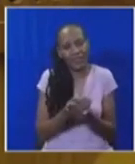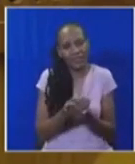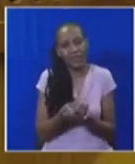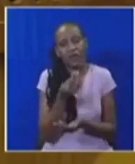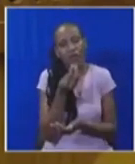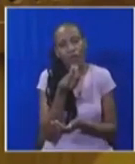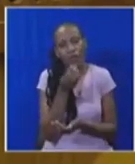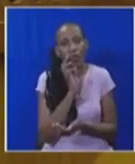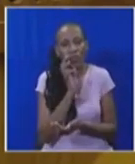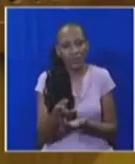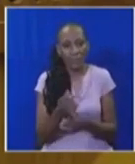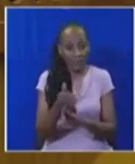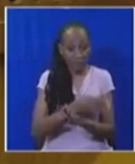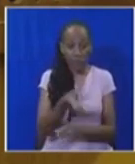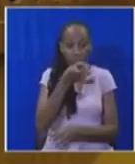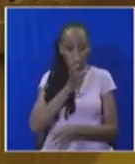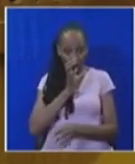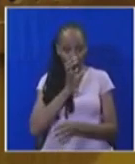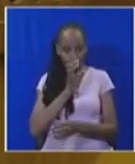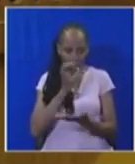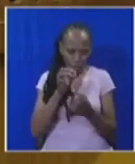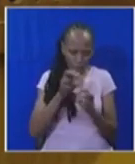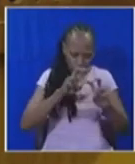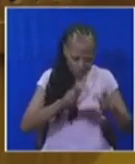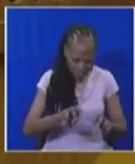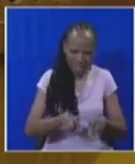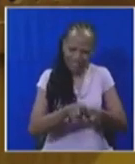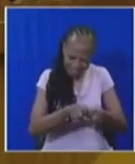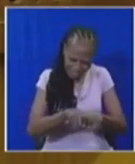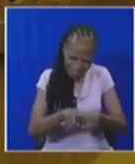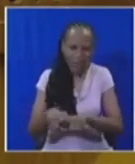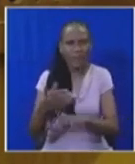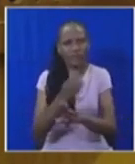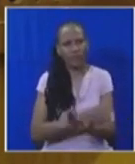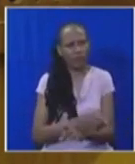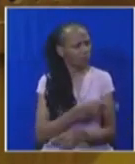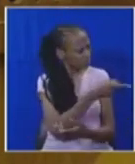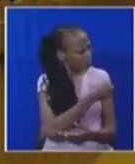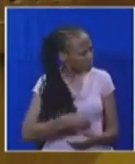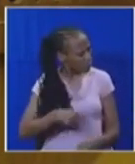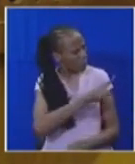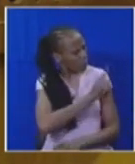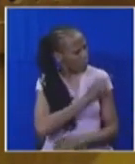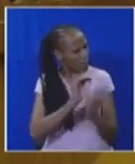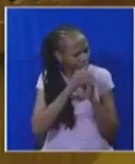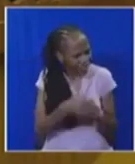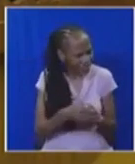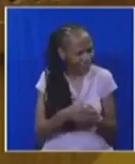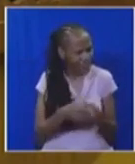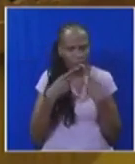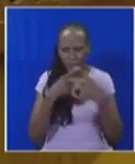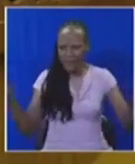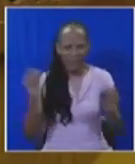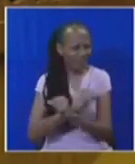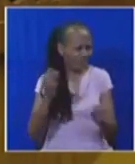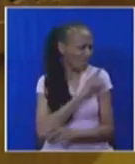drinking it, without treating it first. So the question, Mr. President, is what are you hiding? What are you not telling us? And then in the